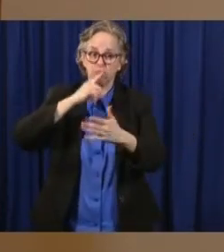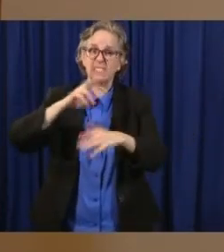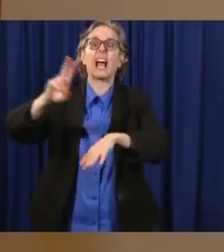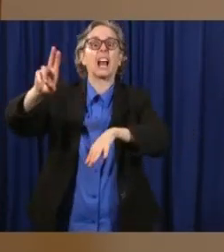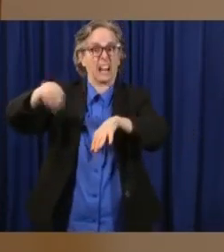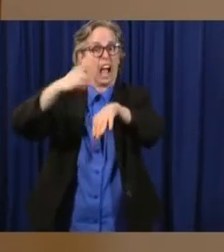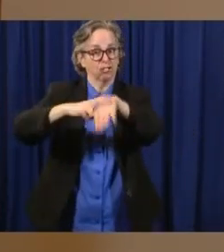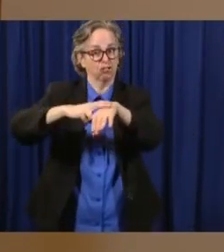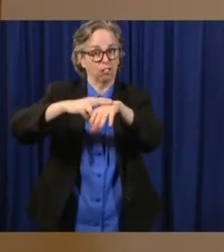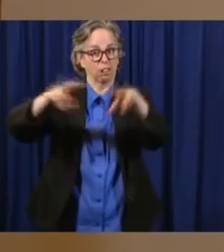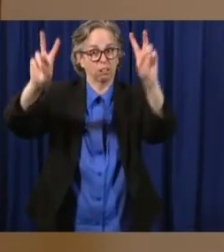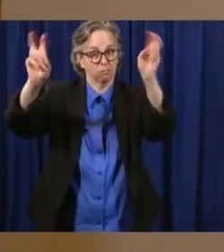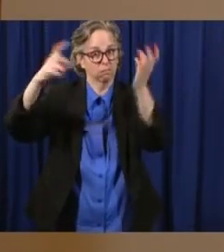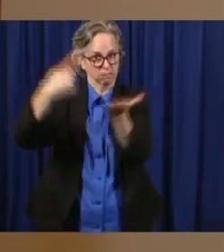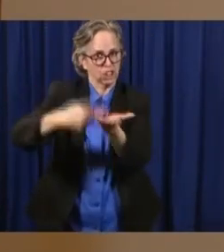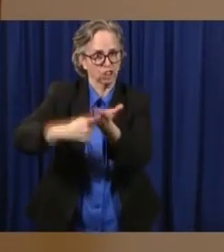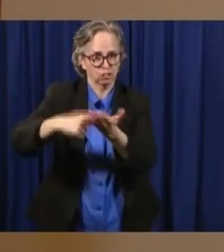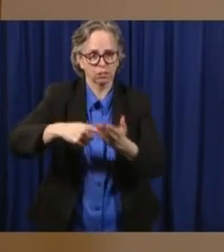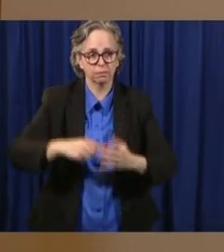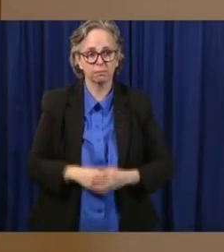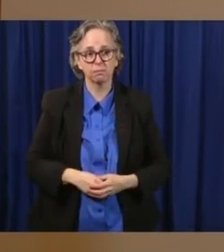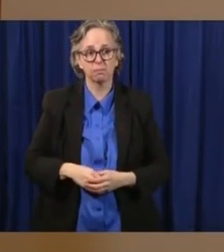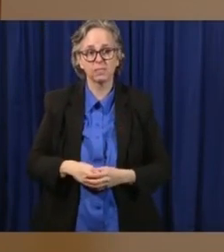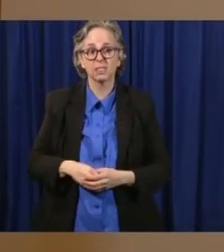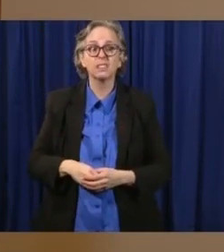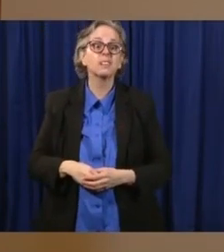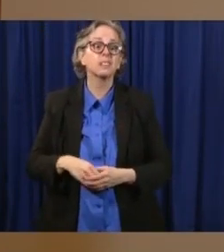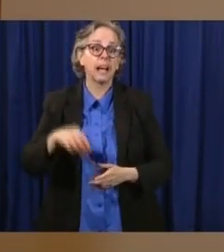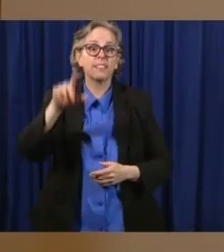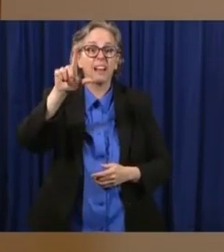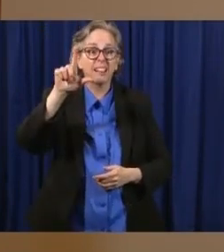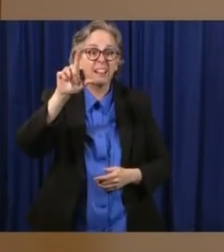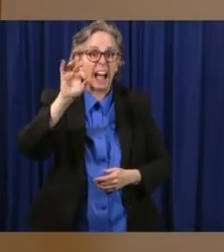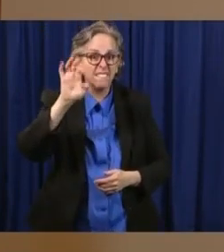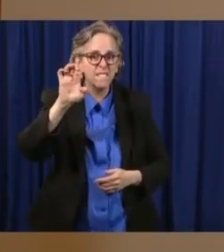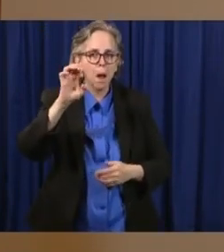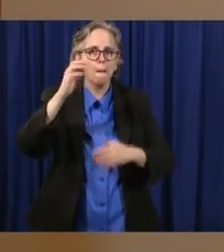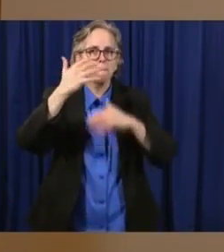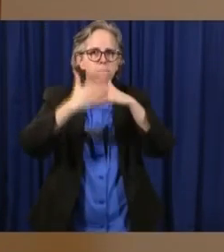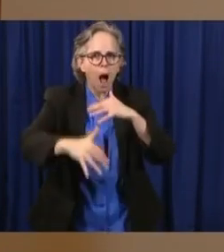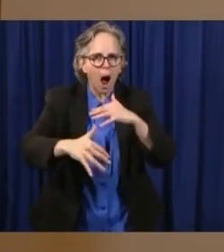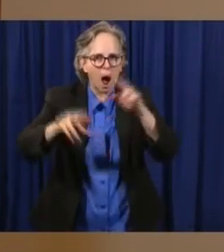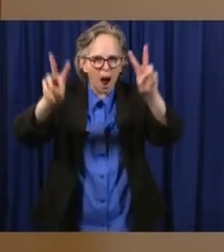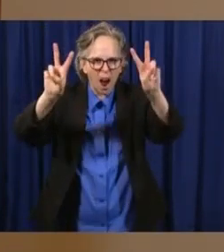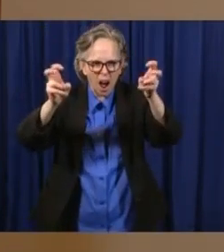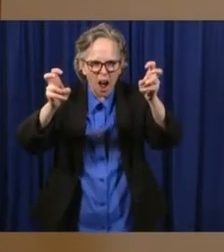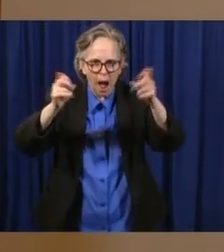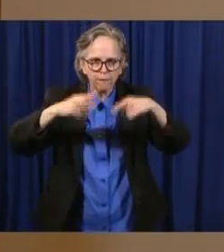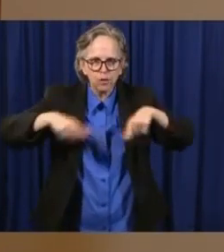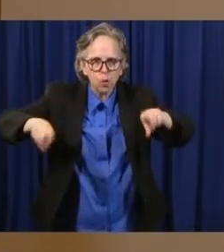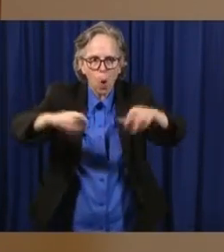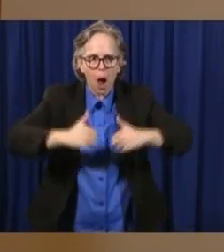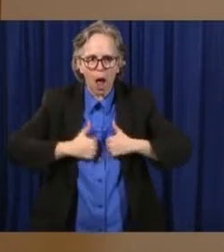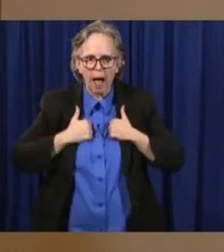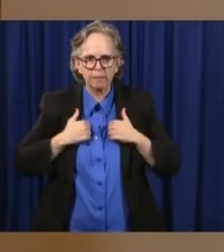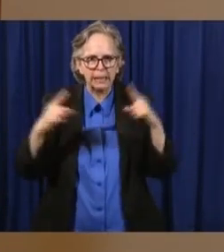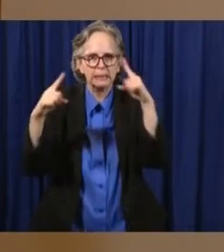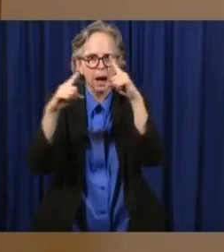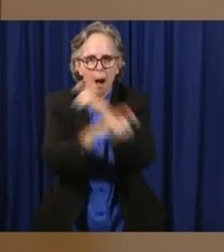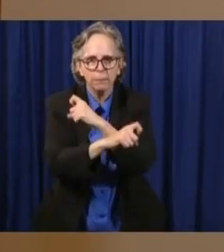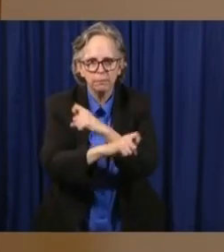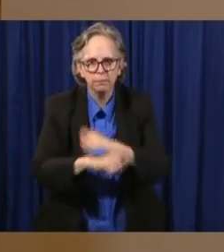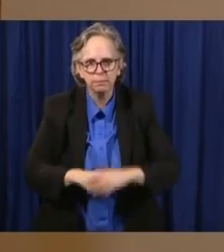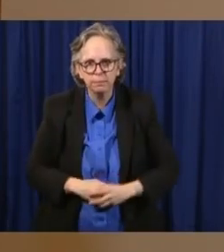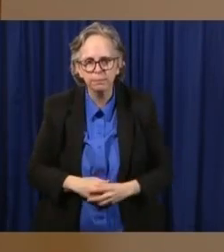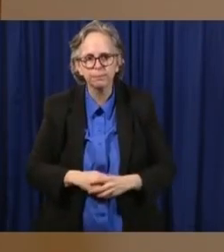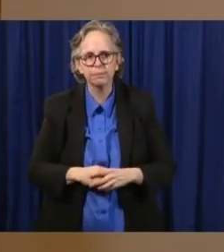the lifeblood that helps us surround people who fall between the cracks is a complex one. It is the state,